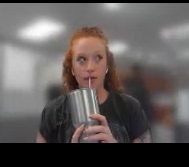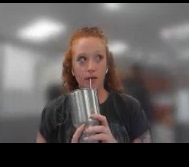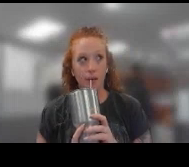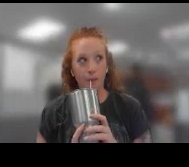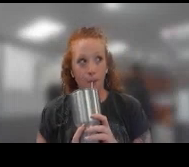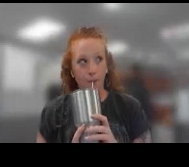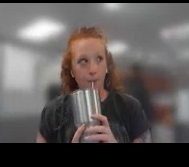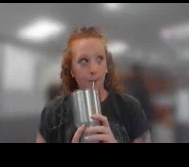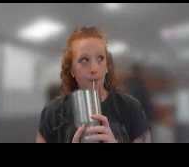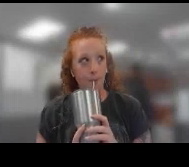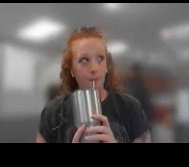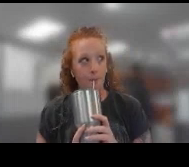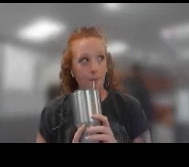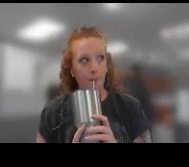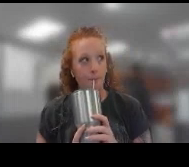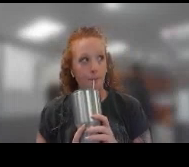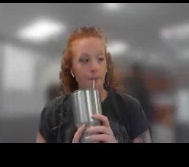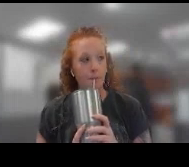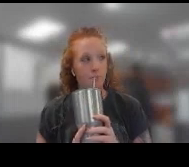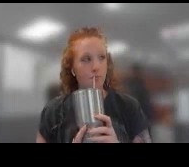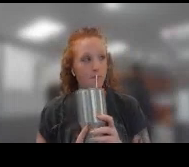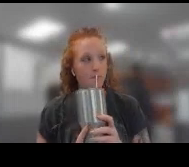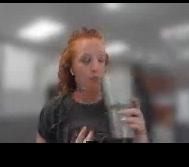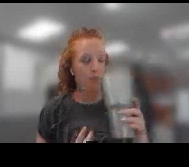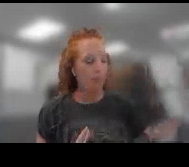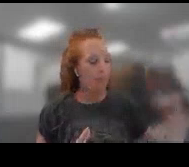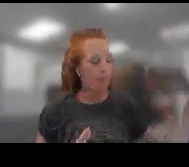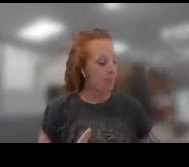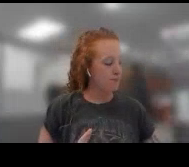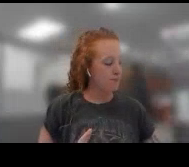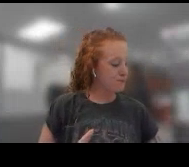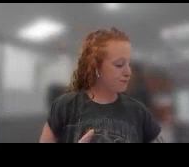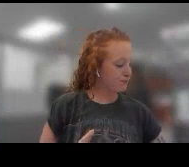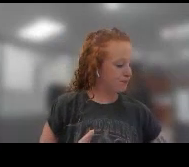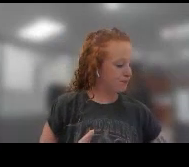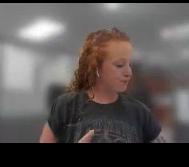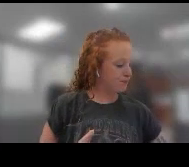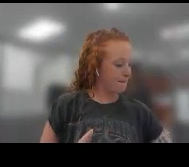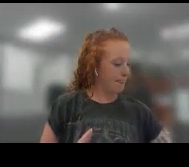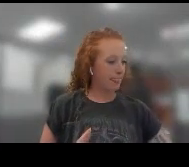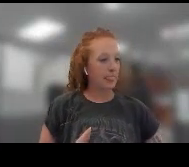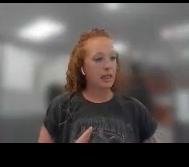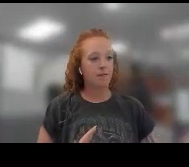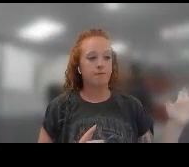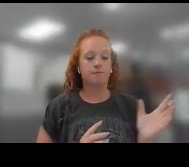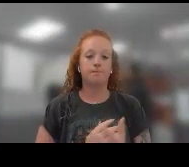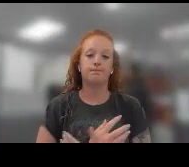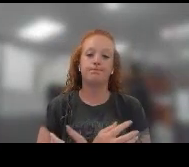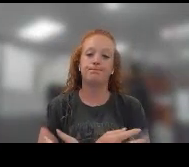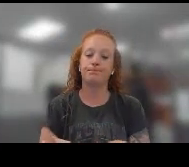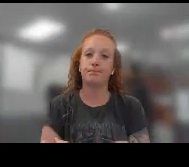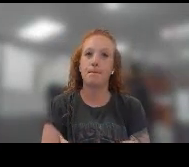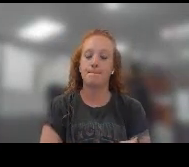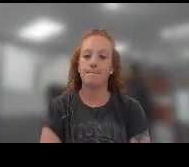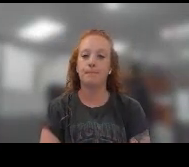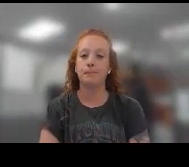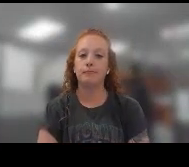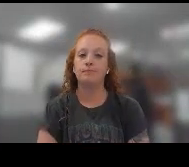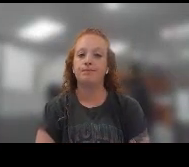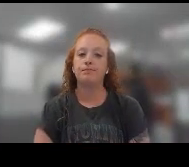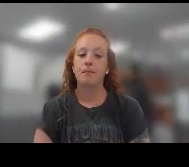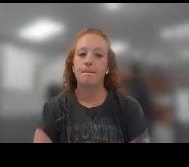there are pockets within the state of North Dakota where we do not have a healthcare provider that is comfortable prescribing HIV